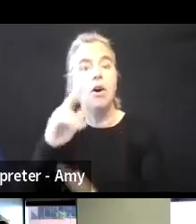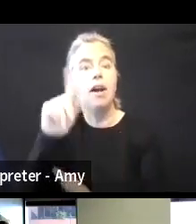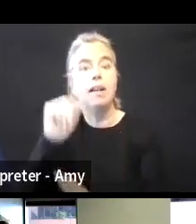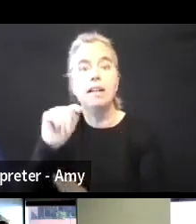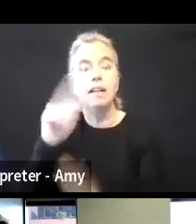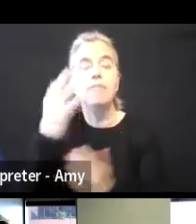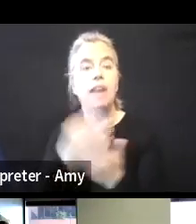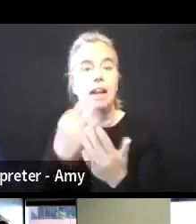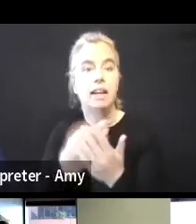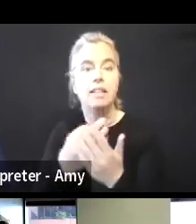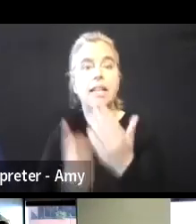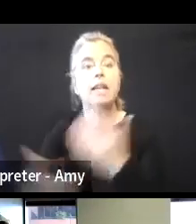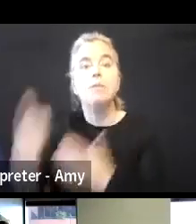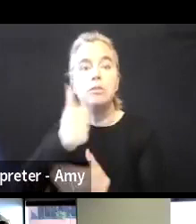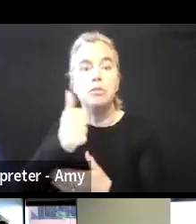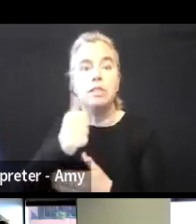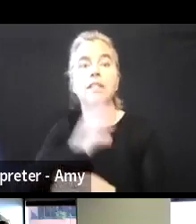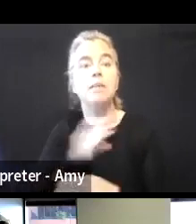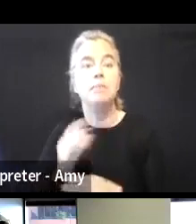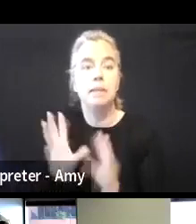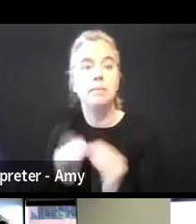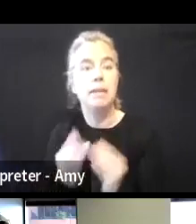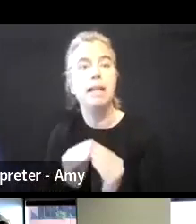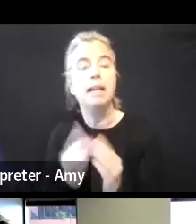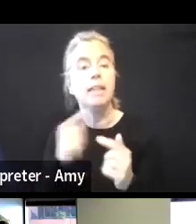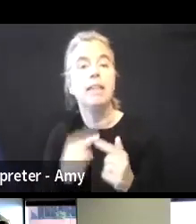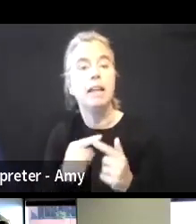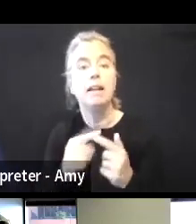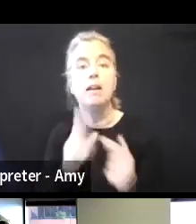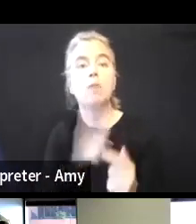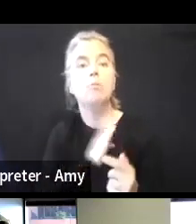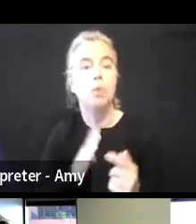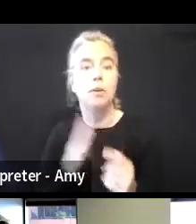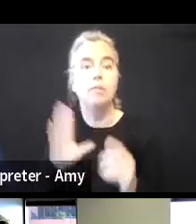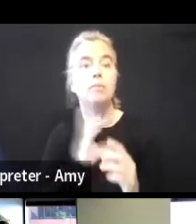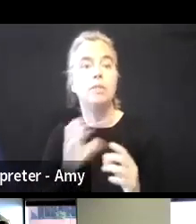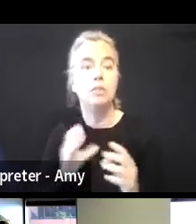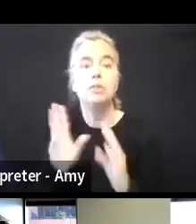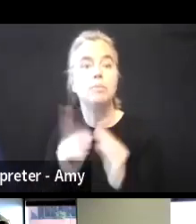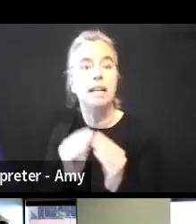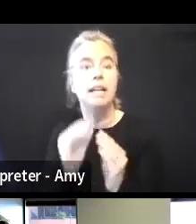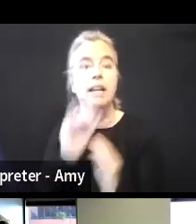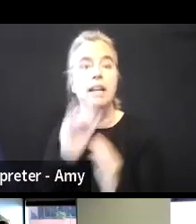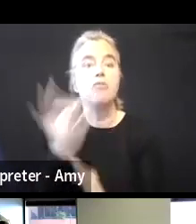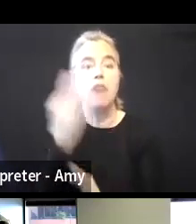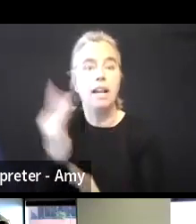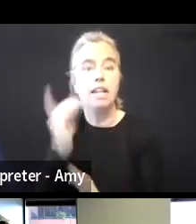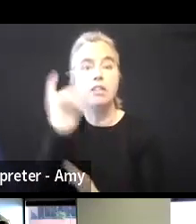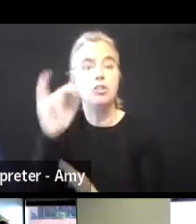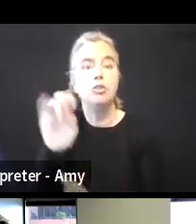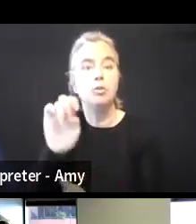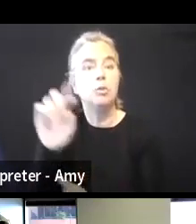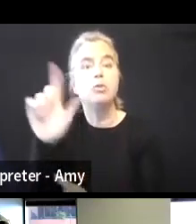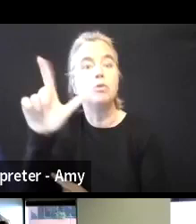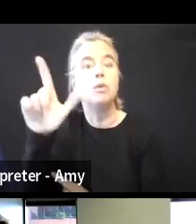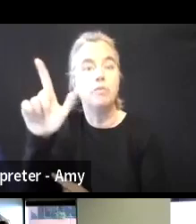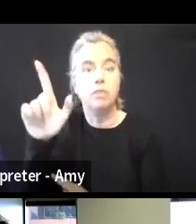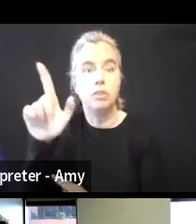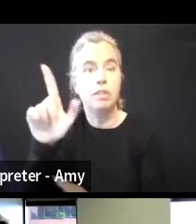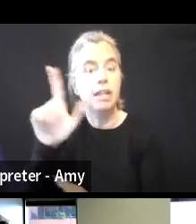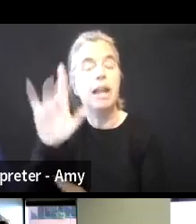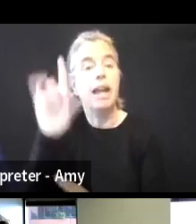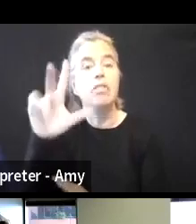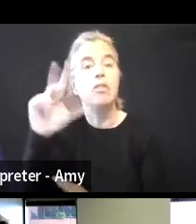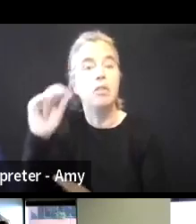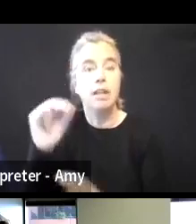administration committee meeting. We also have a board of commissioners meeting scheduled for Friday, June 21st, also beginning at 8:30 a.m.